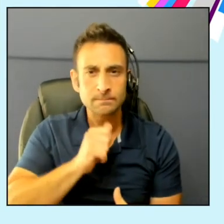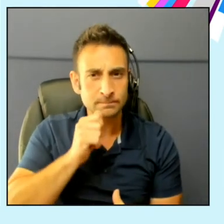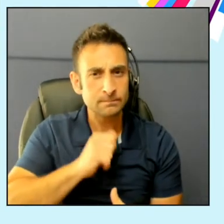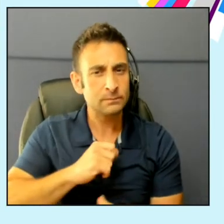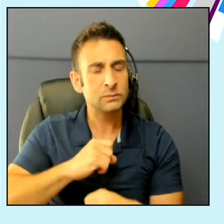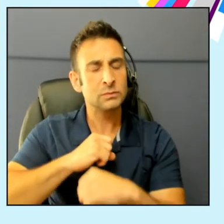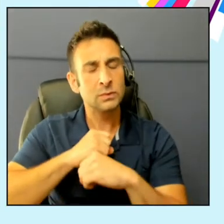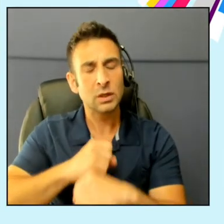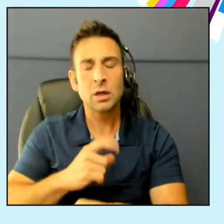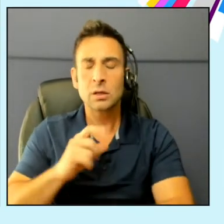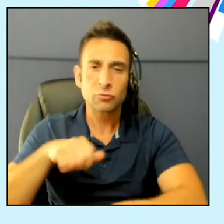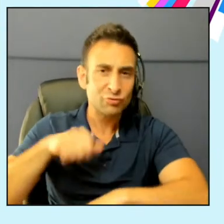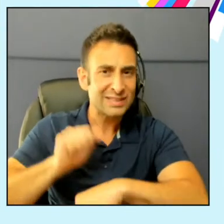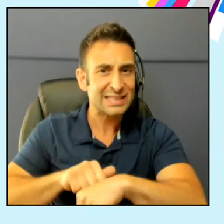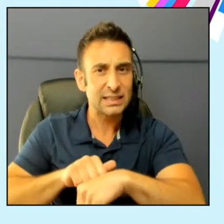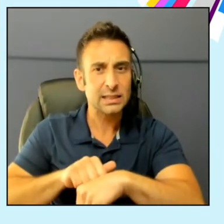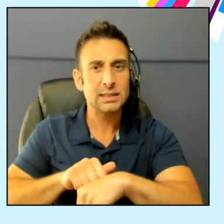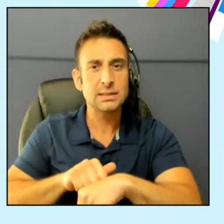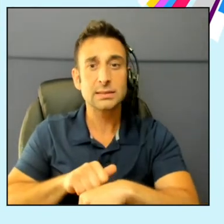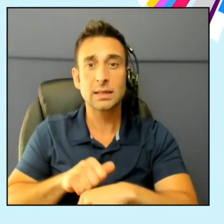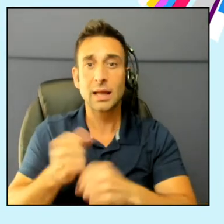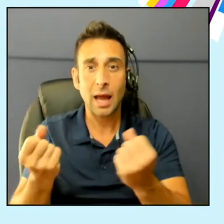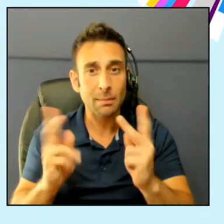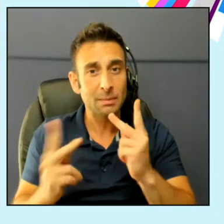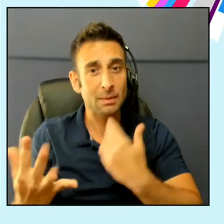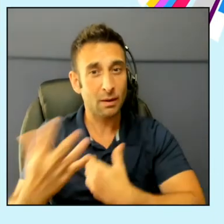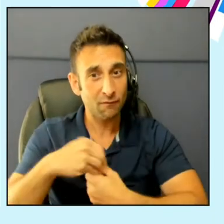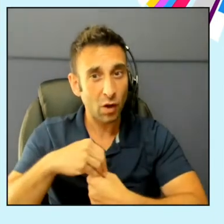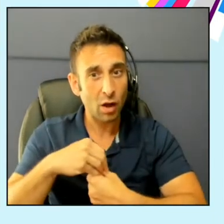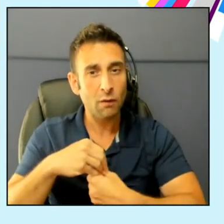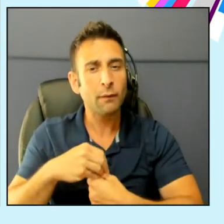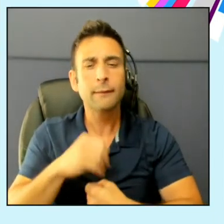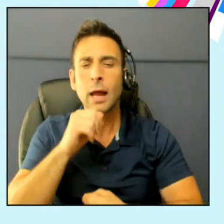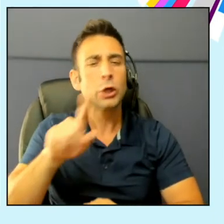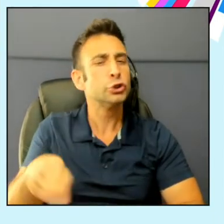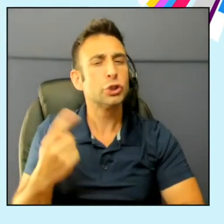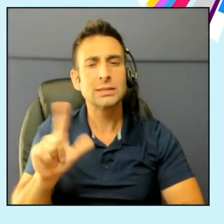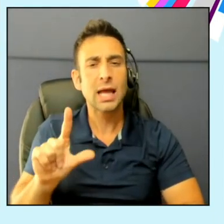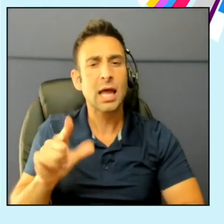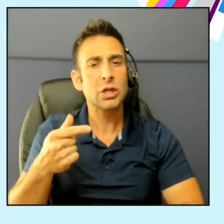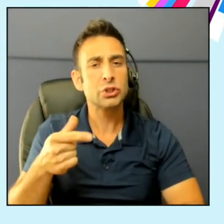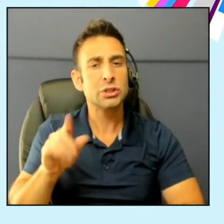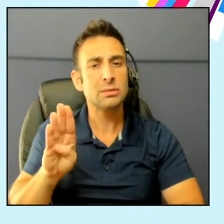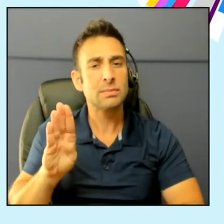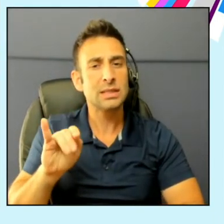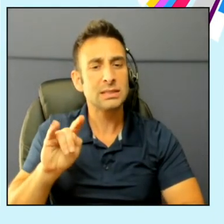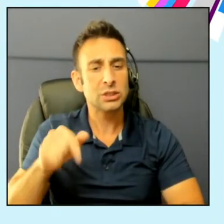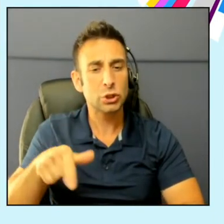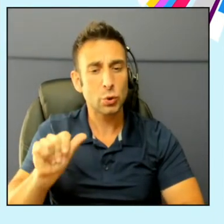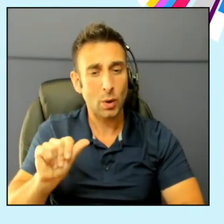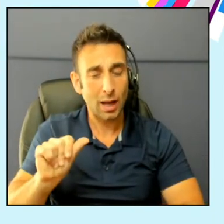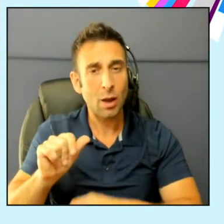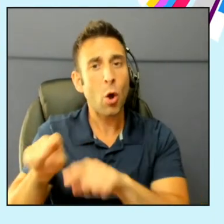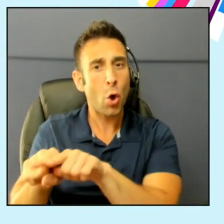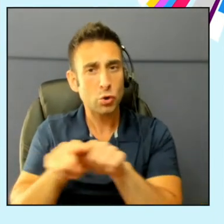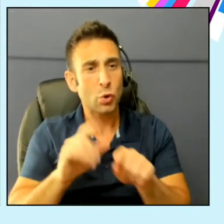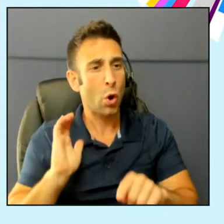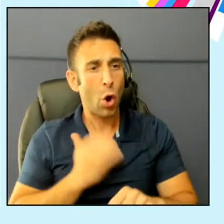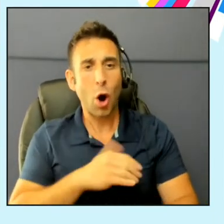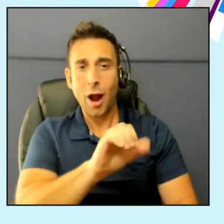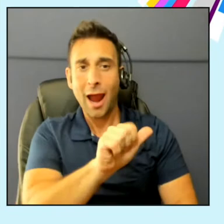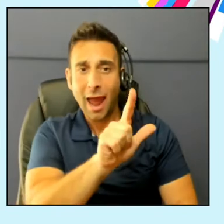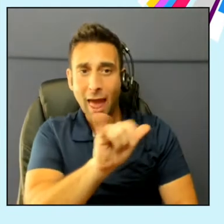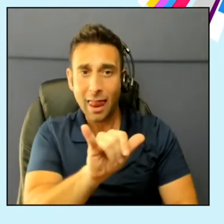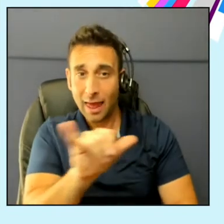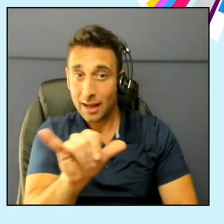that is getting involved, and not just the LGBTQI+ community, but also our allies. And we have been